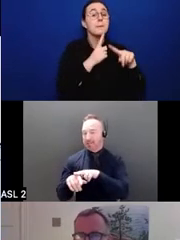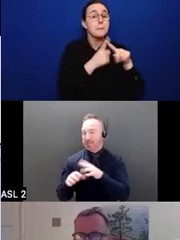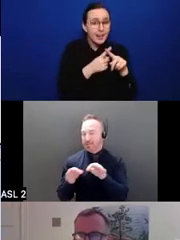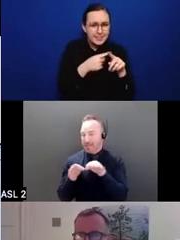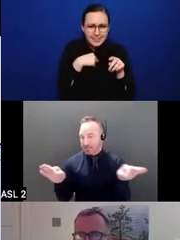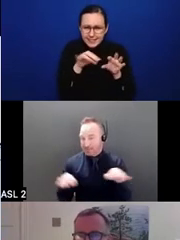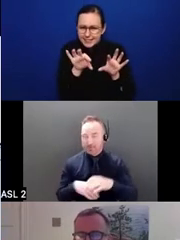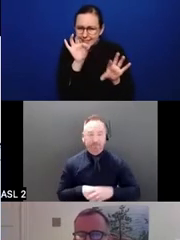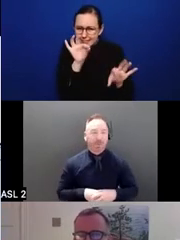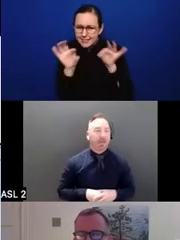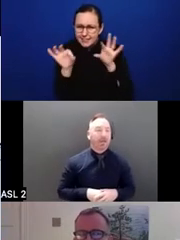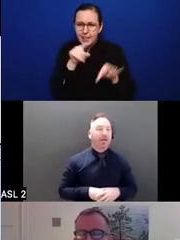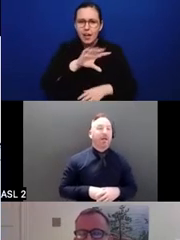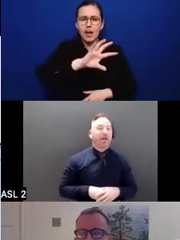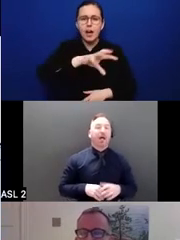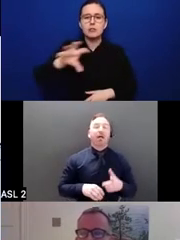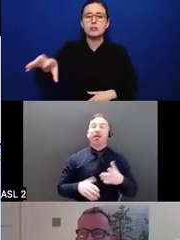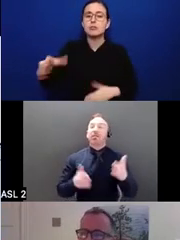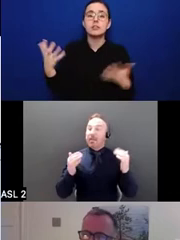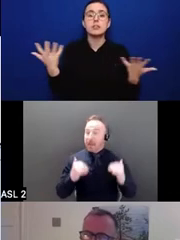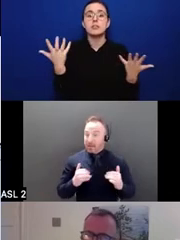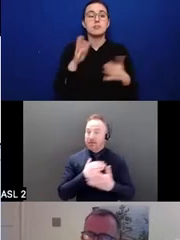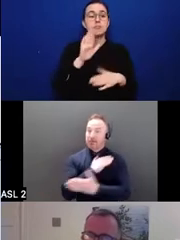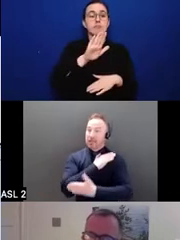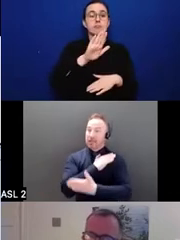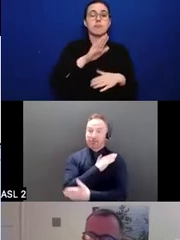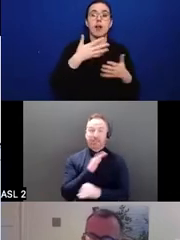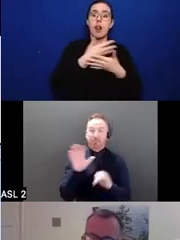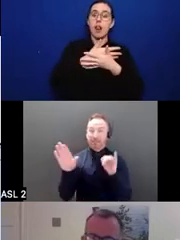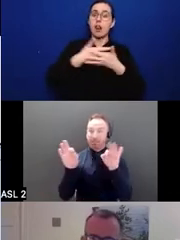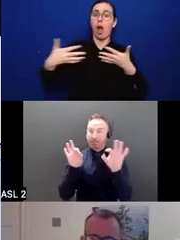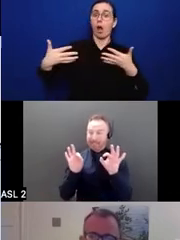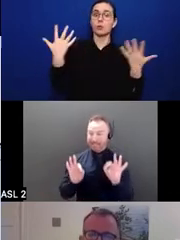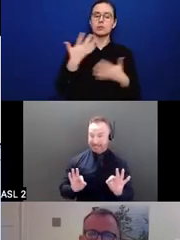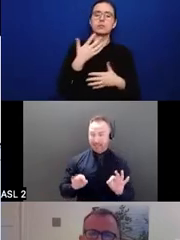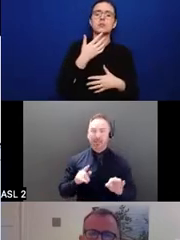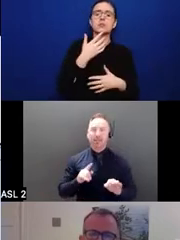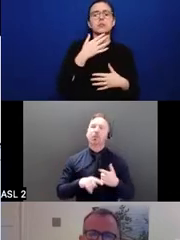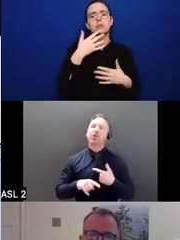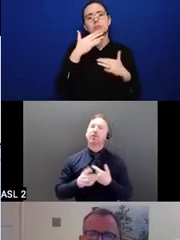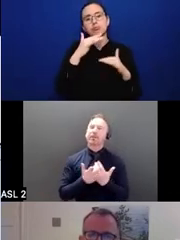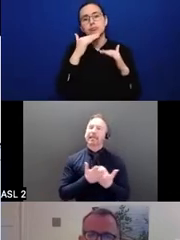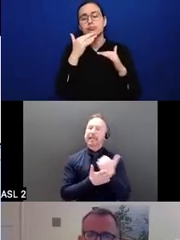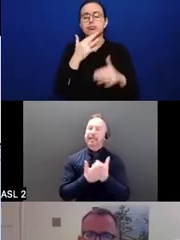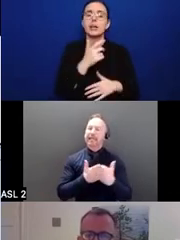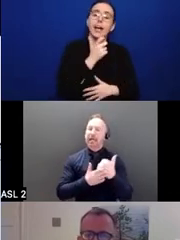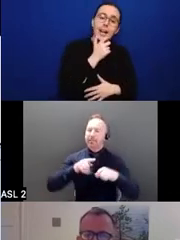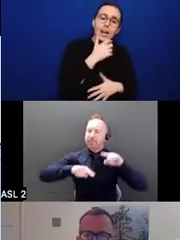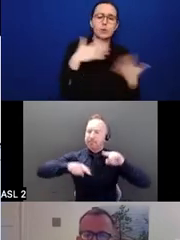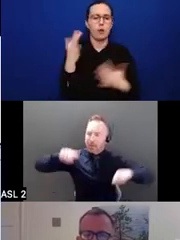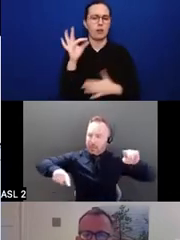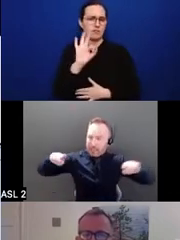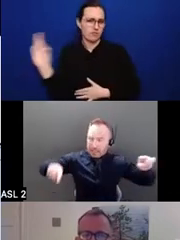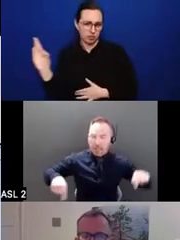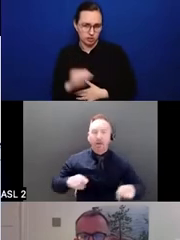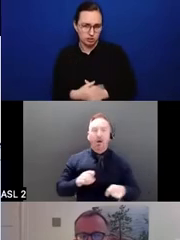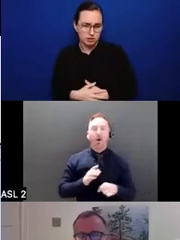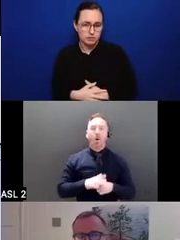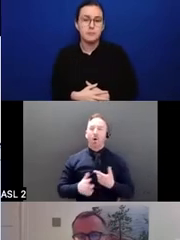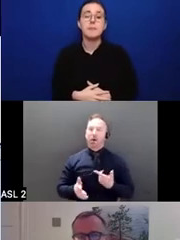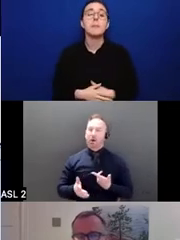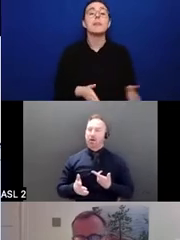aimed to select countries that had varied income levels and were from different regions of the